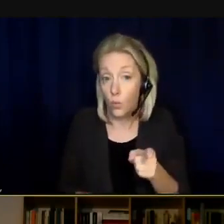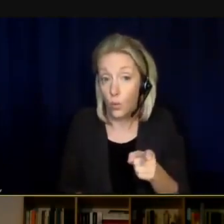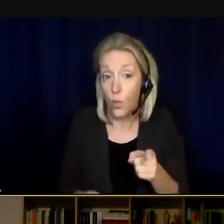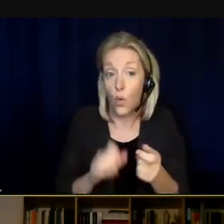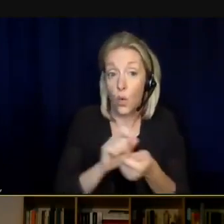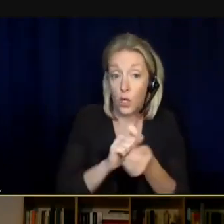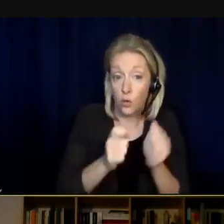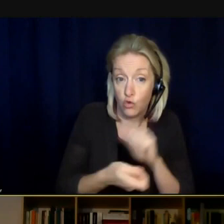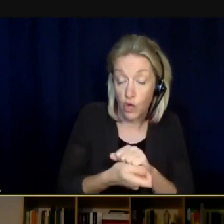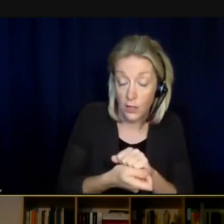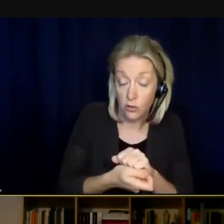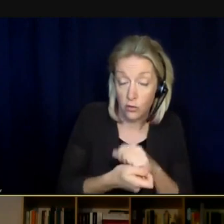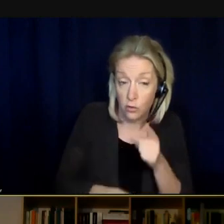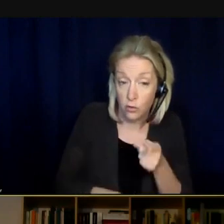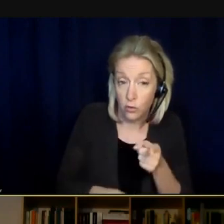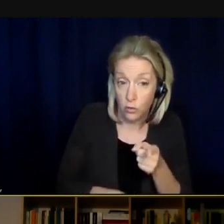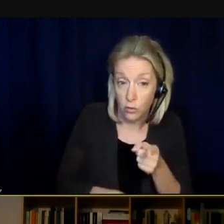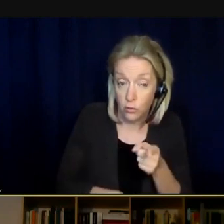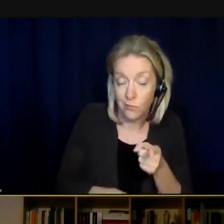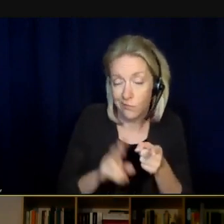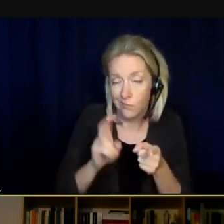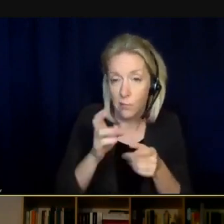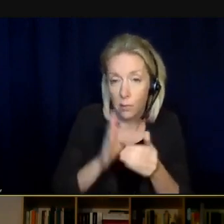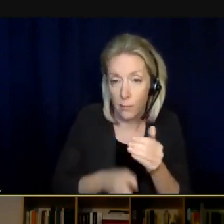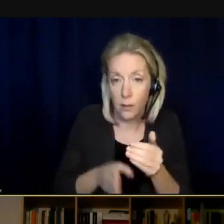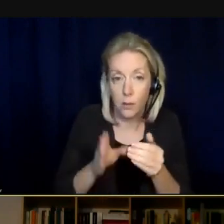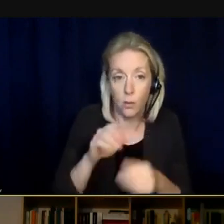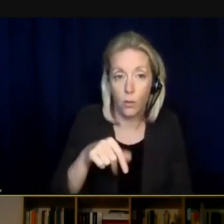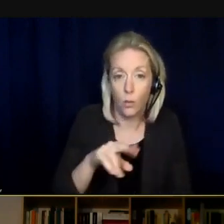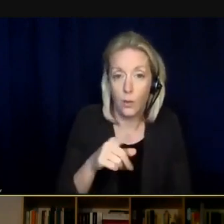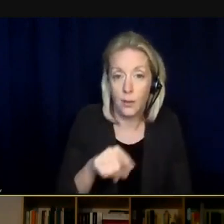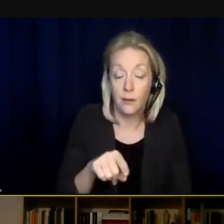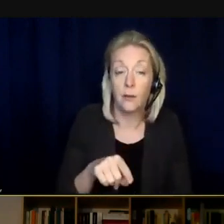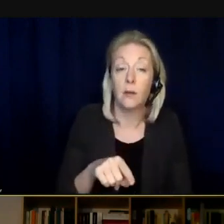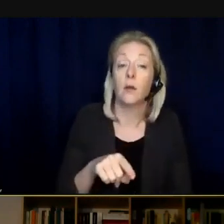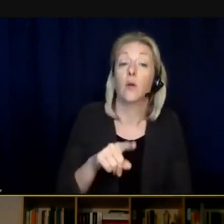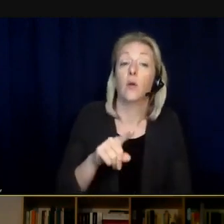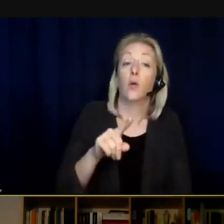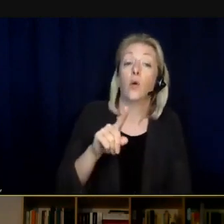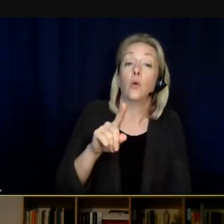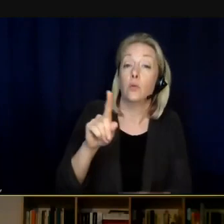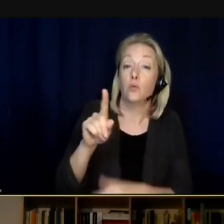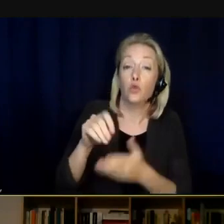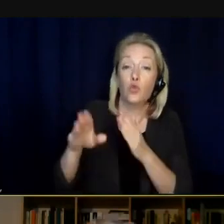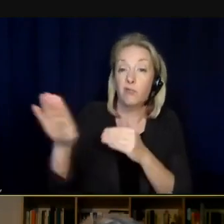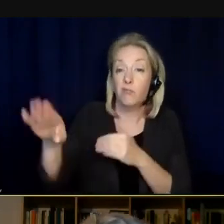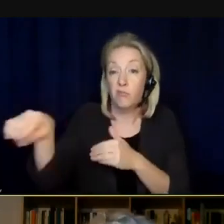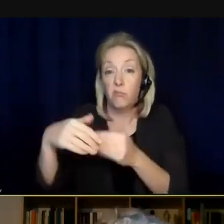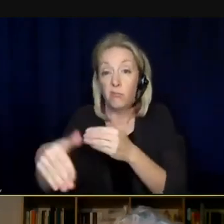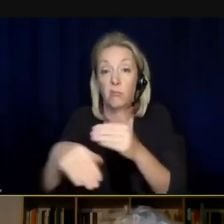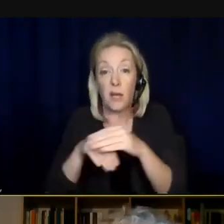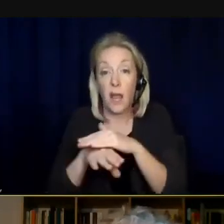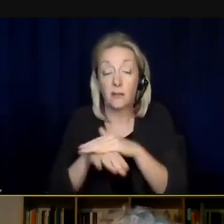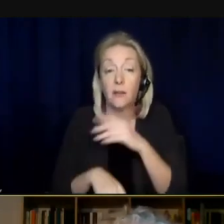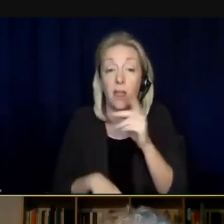change this, you complete this quiz, but only once you give them their link. What this